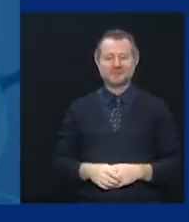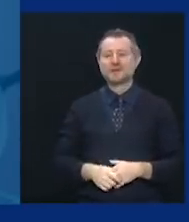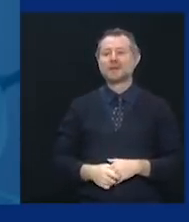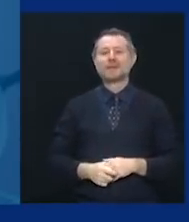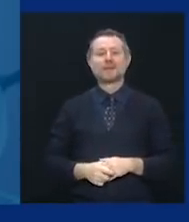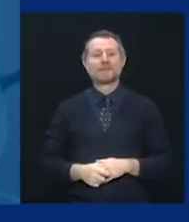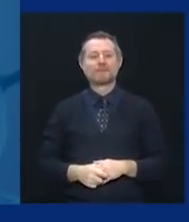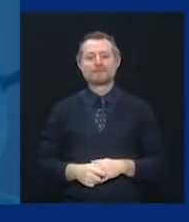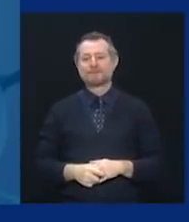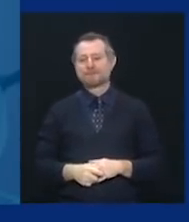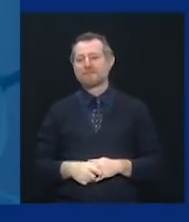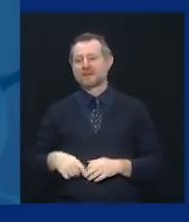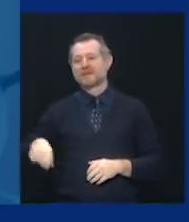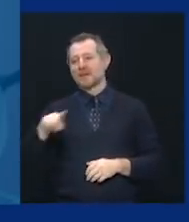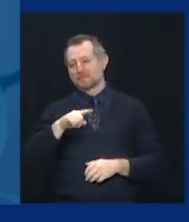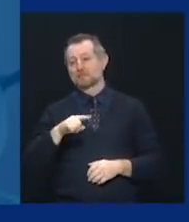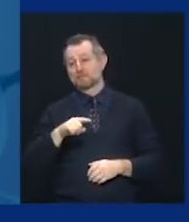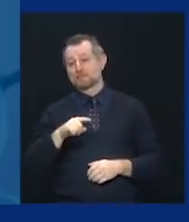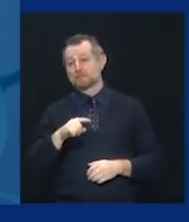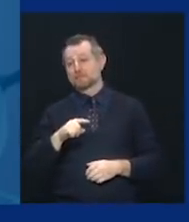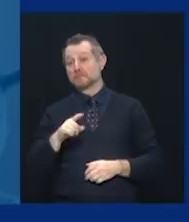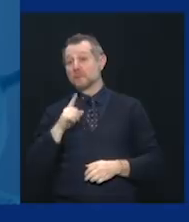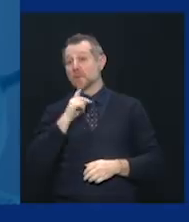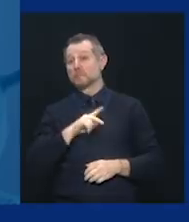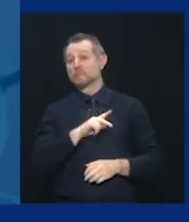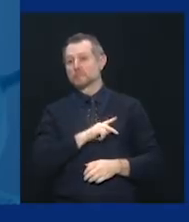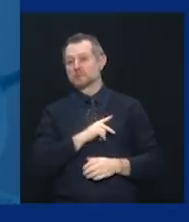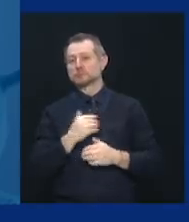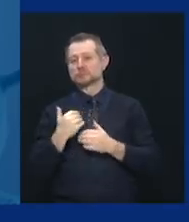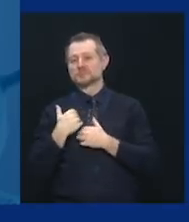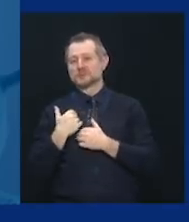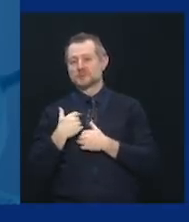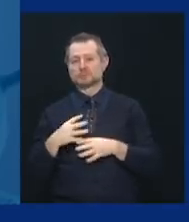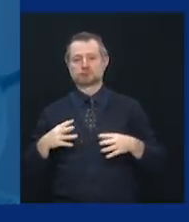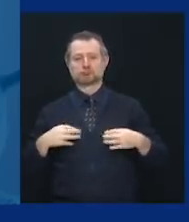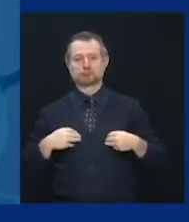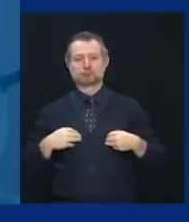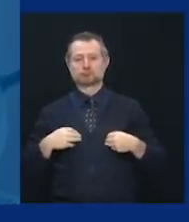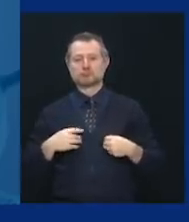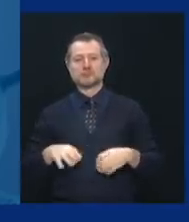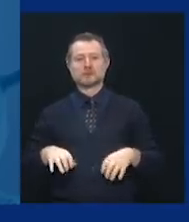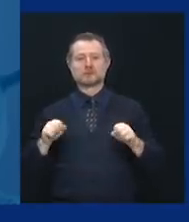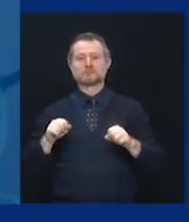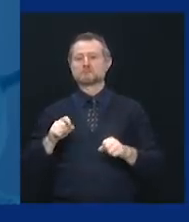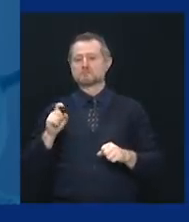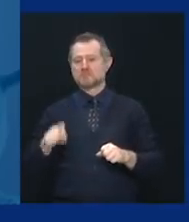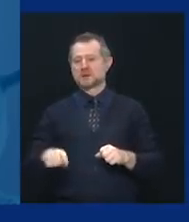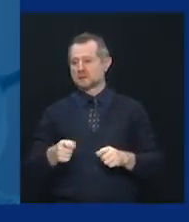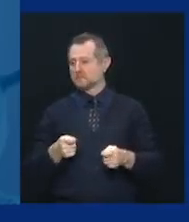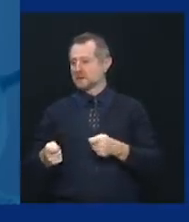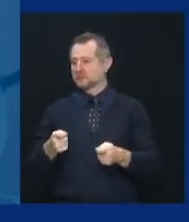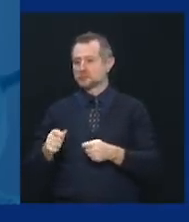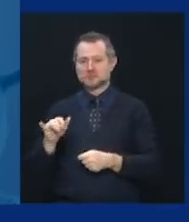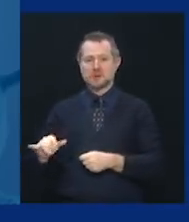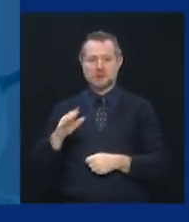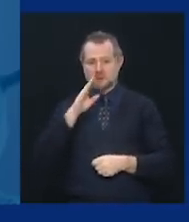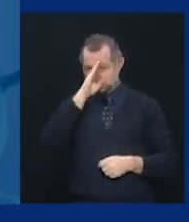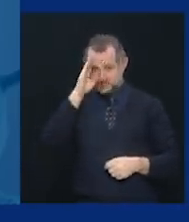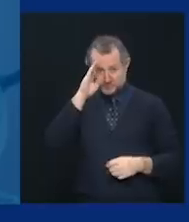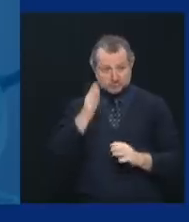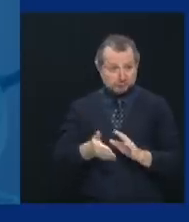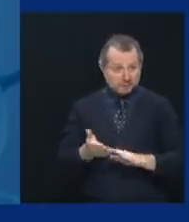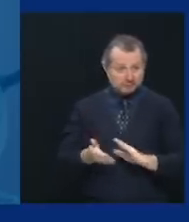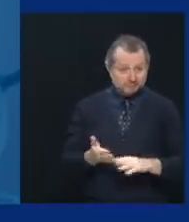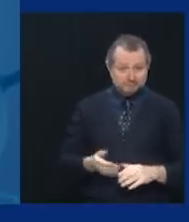I need them to take personal responsibility for their hospitals. This is a